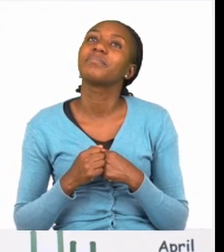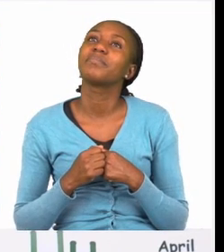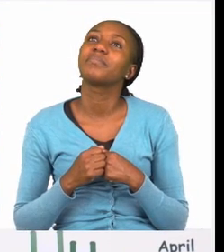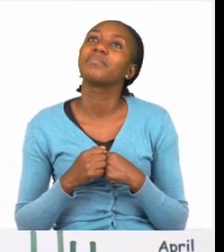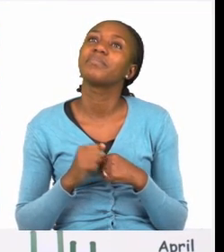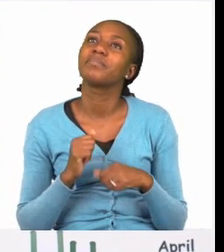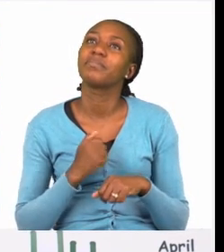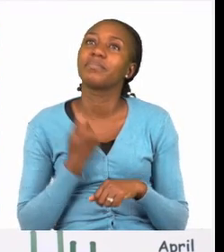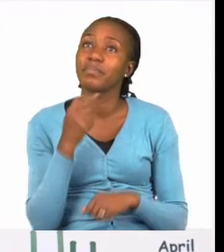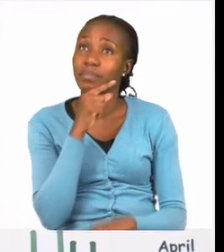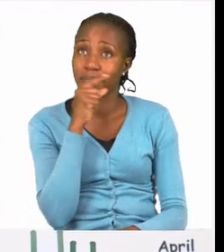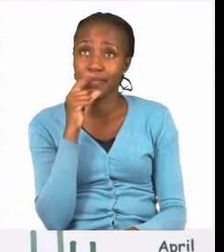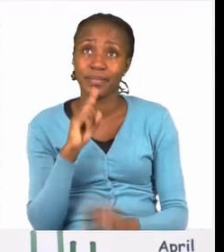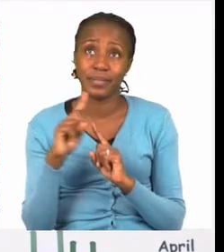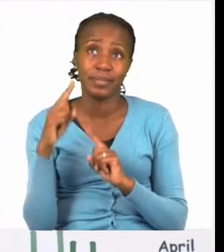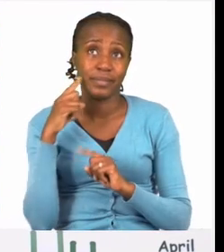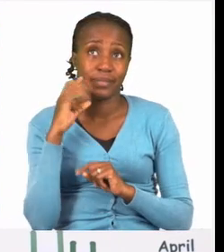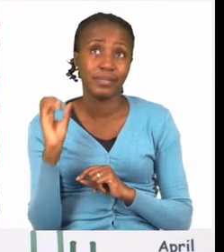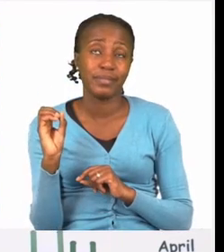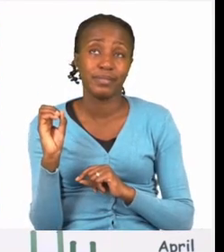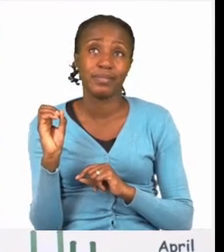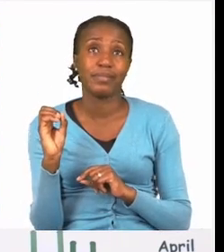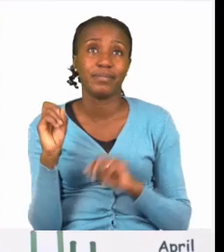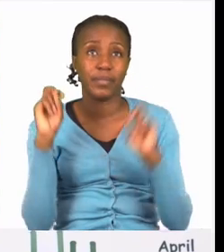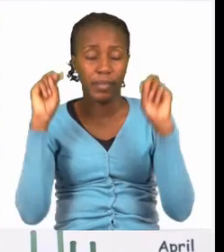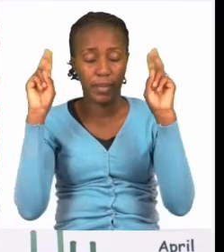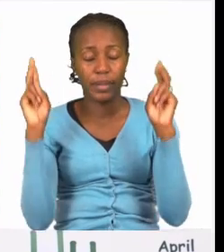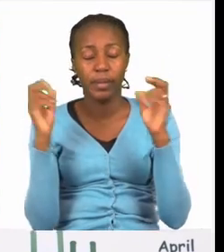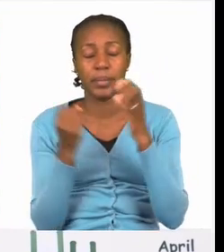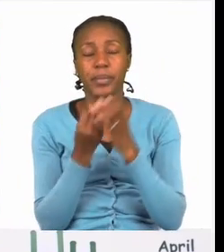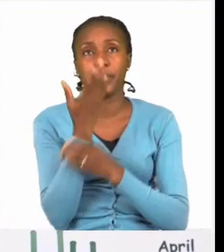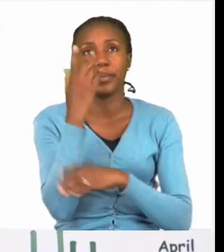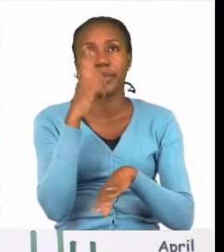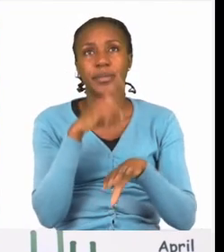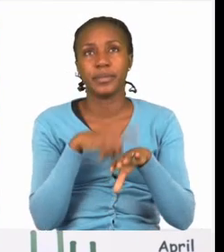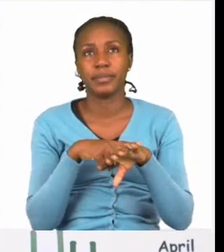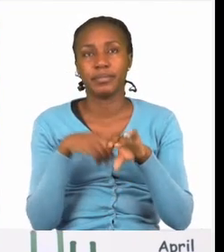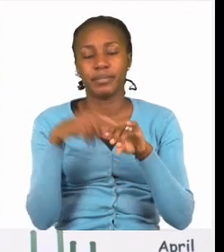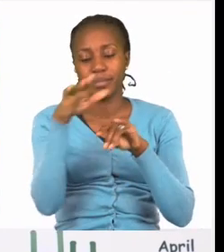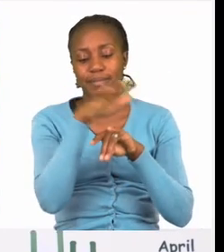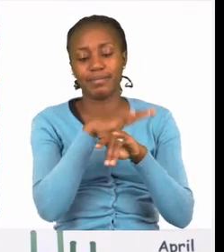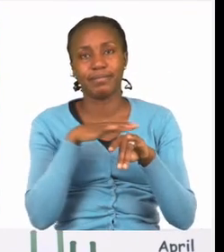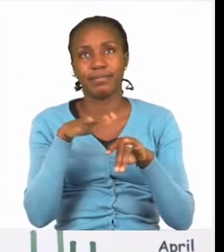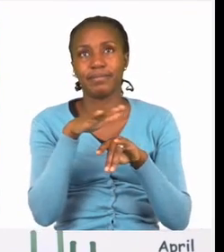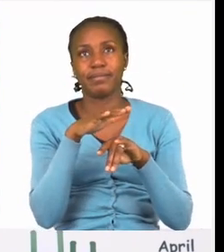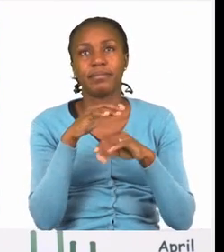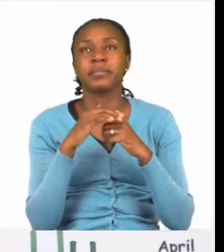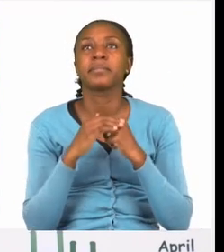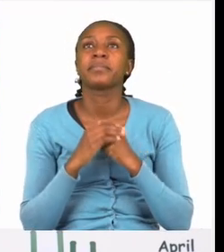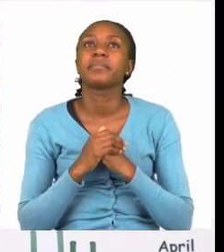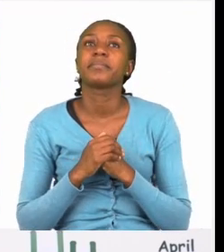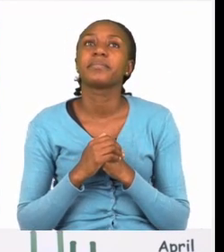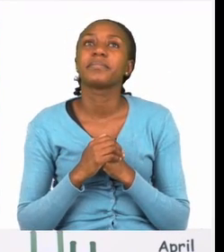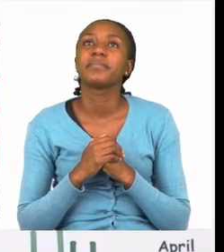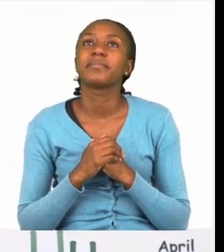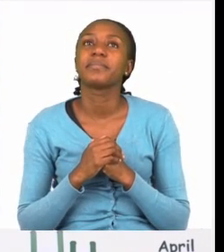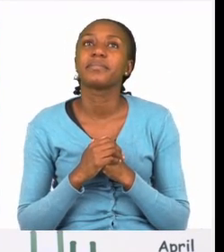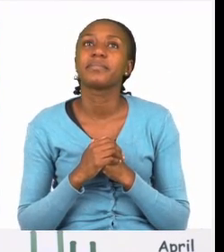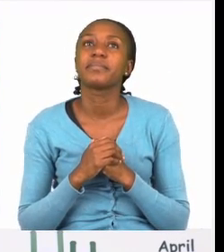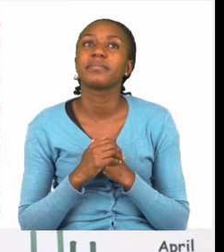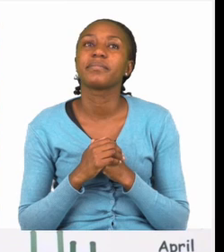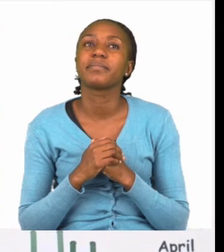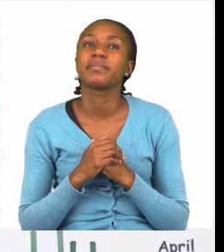Teacher Hartung and our theme this week is Spring and